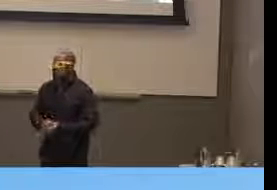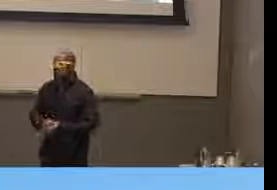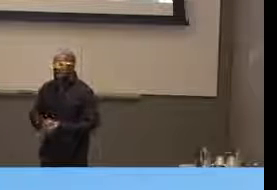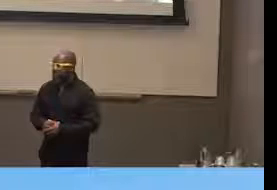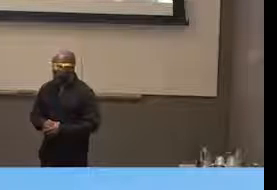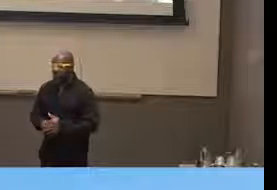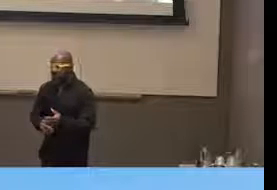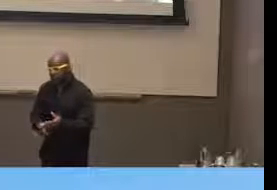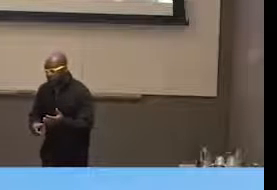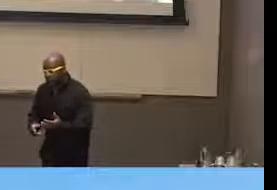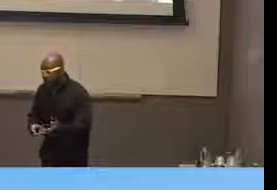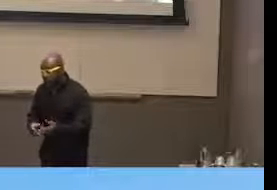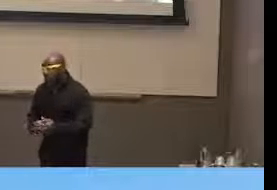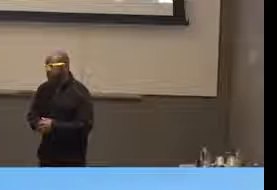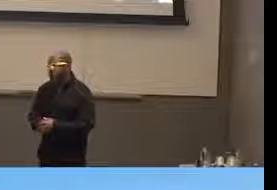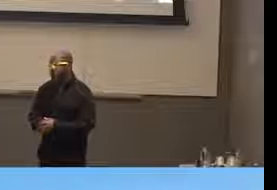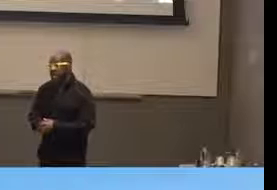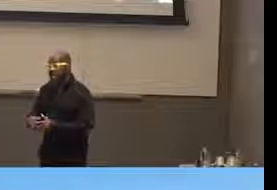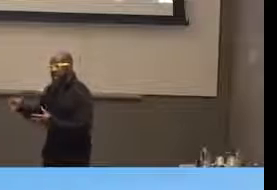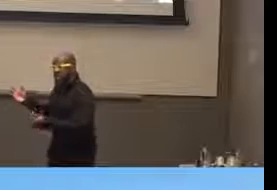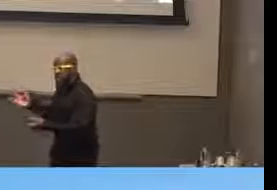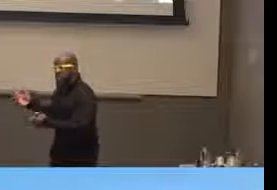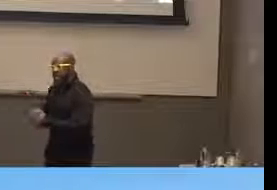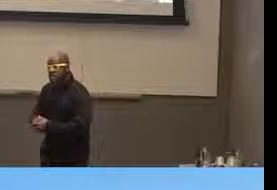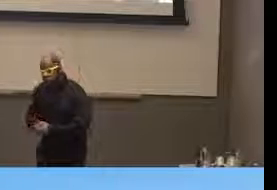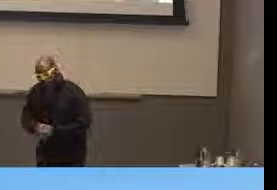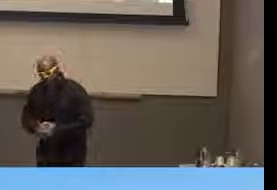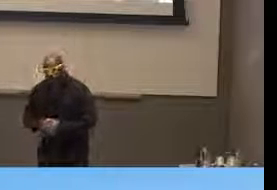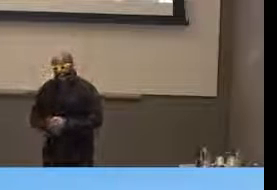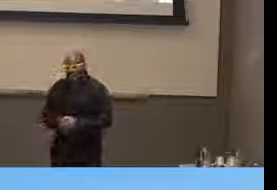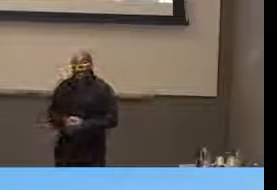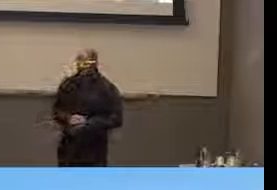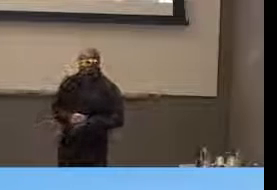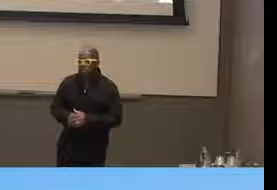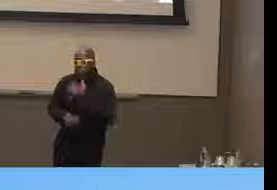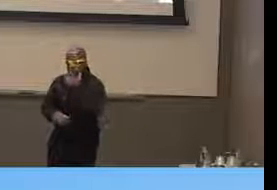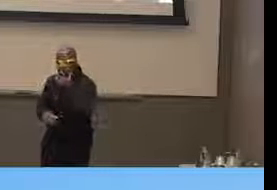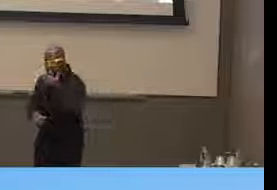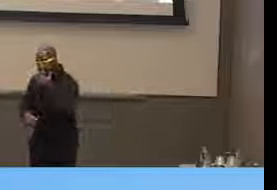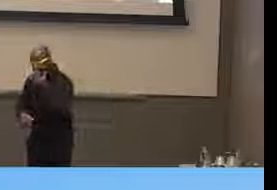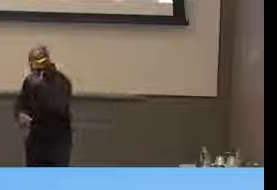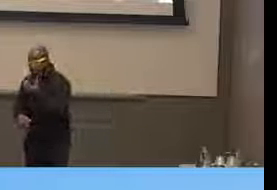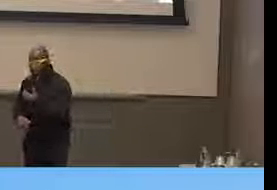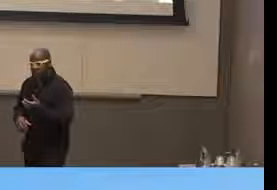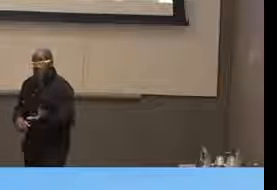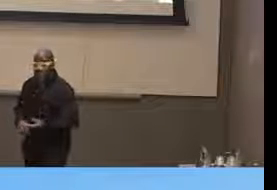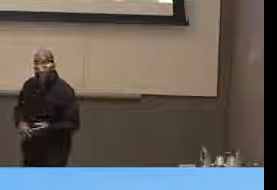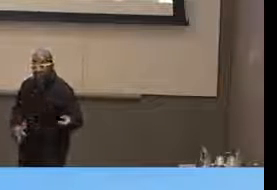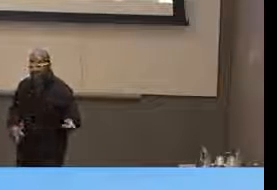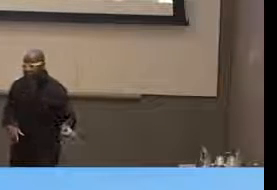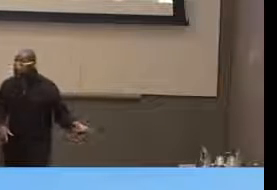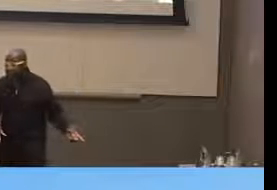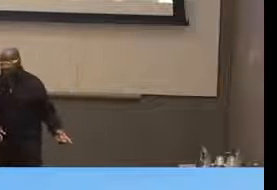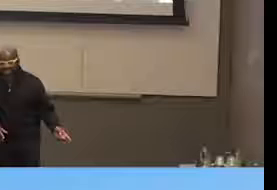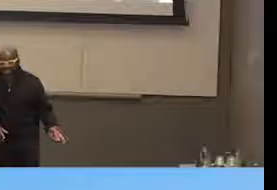one that has been a prevailing thought from folks like Scott Sampson, who's the CEO at Cal Academy, to many great thinkers like Ed